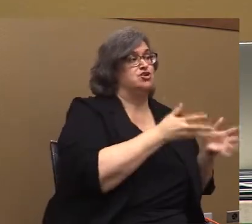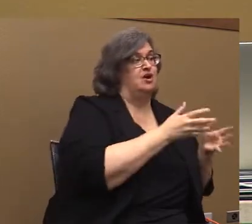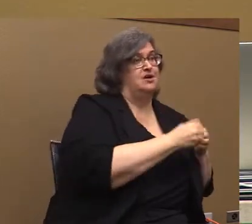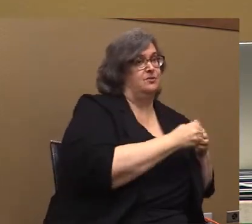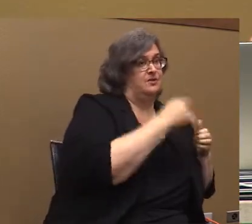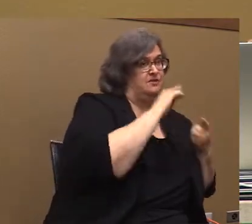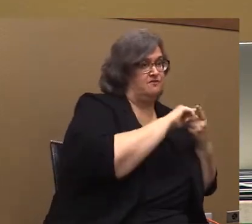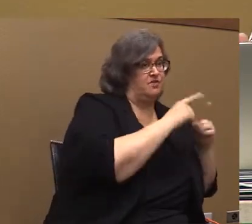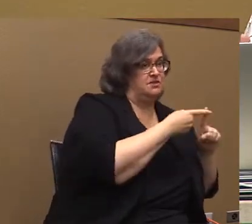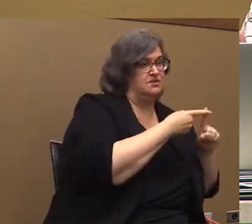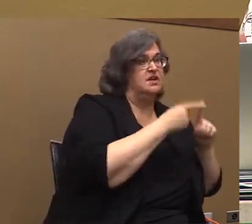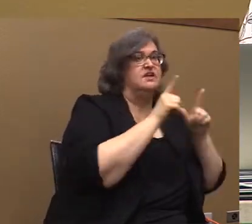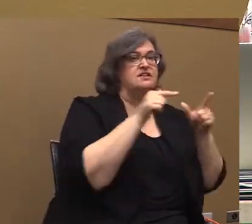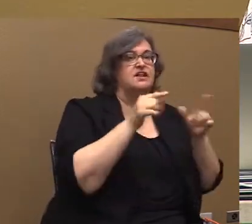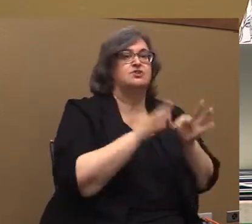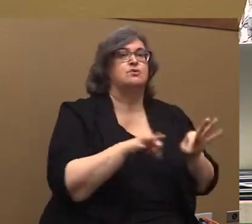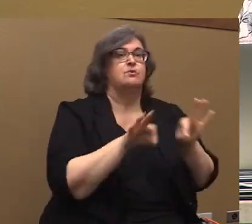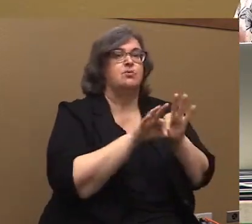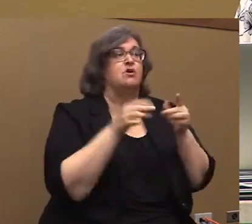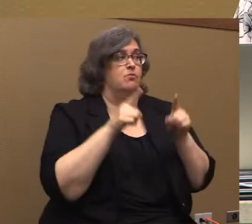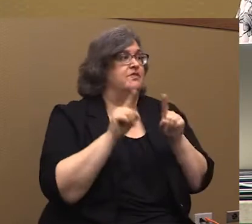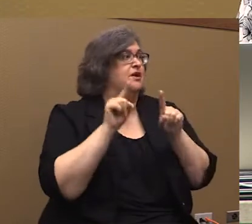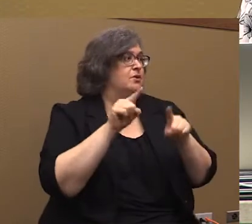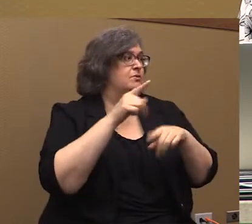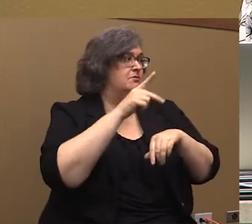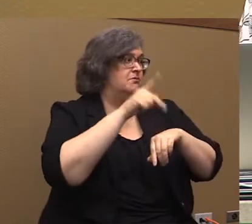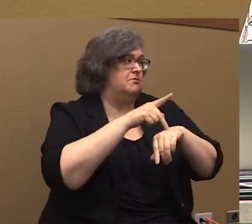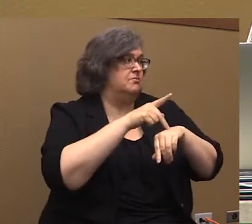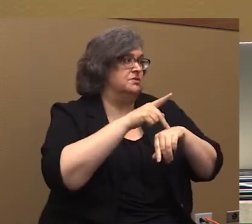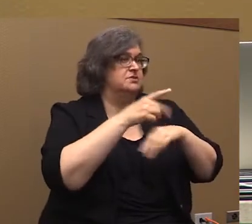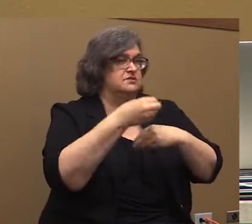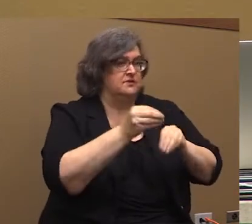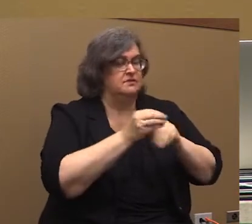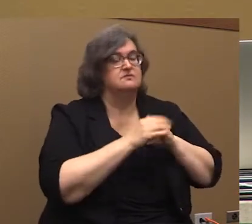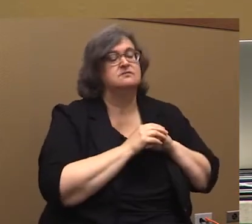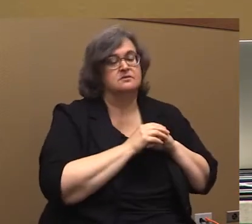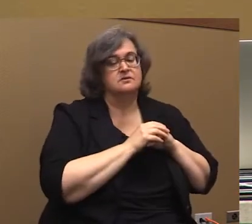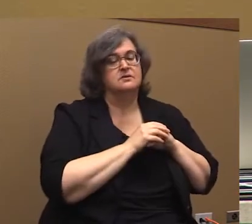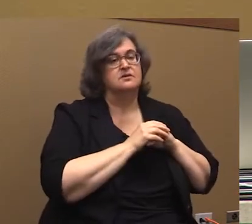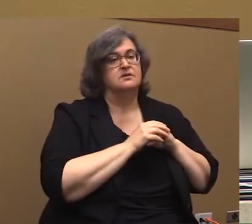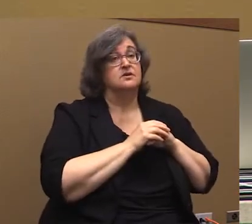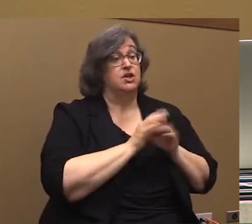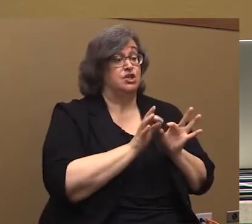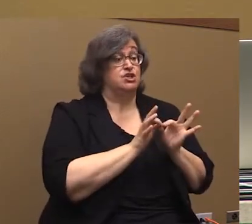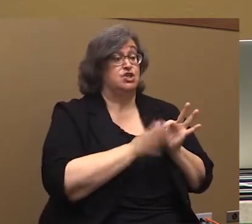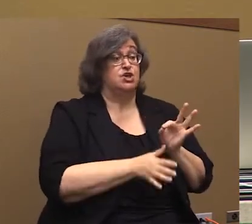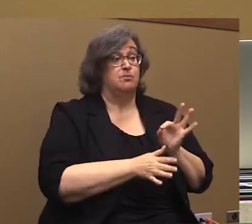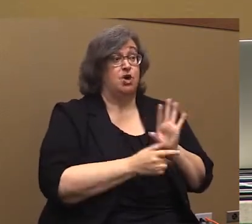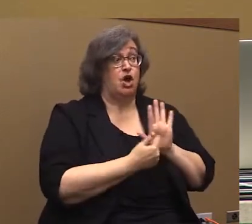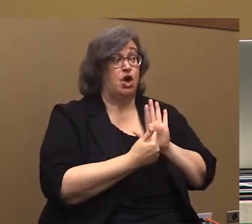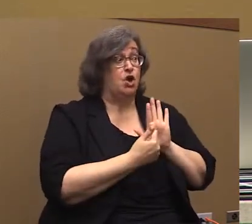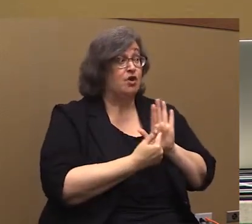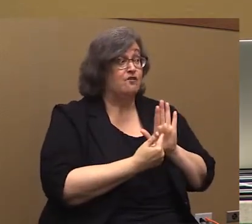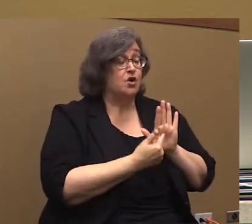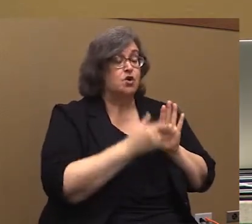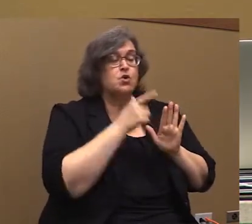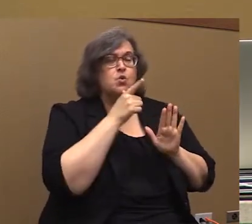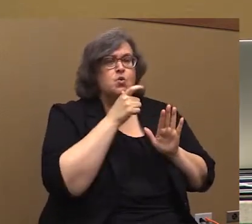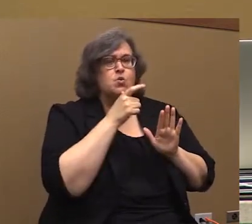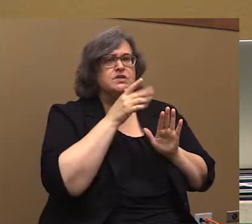And the language of how that's conveyed is important for that information. And does